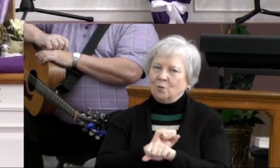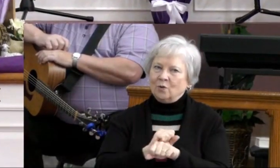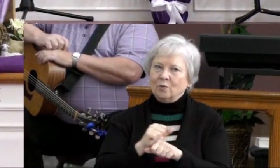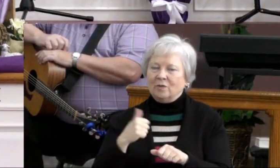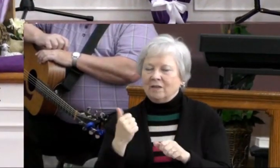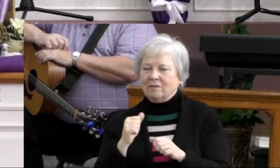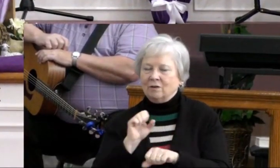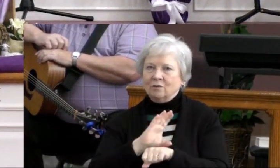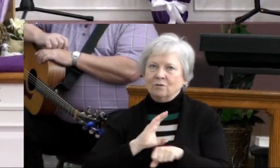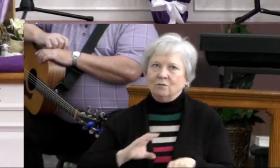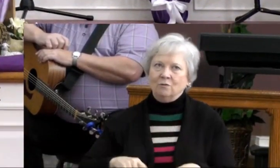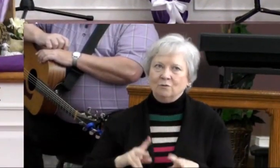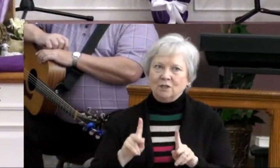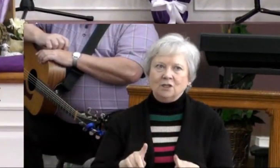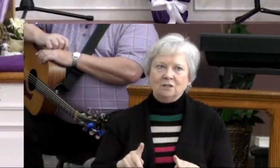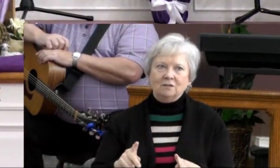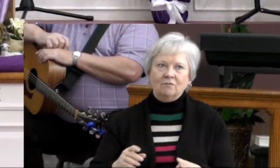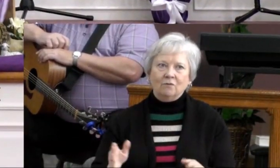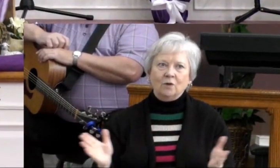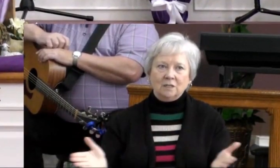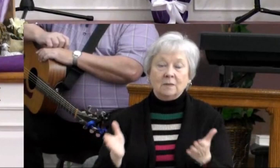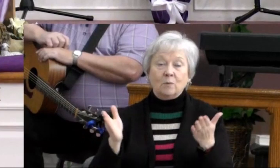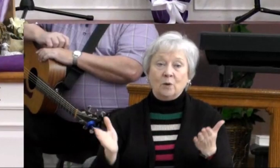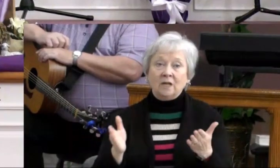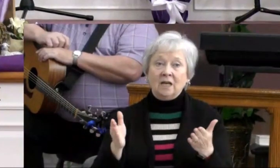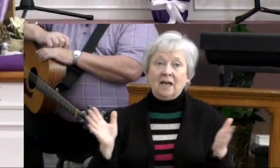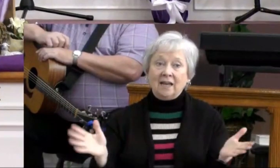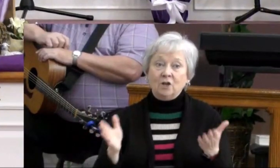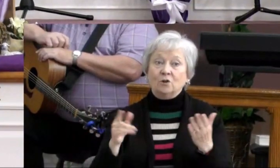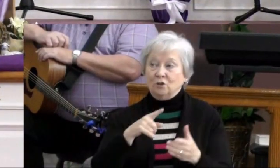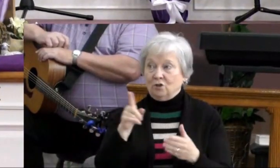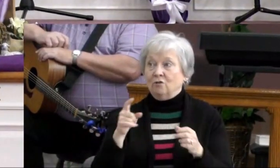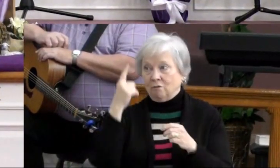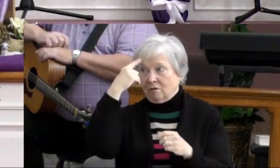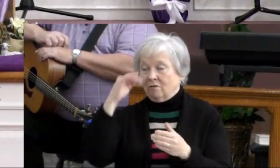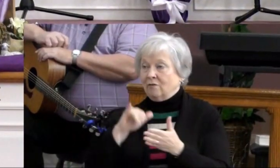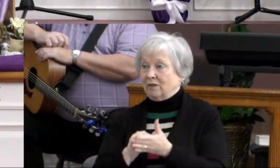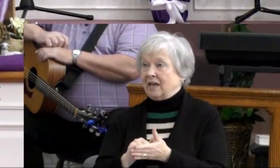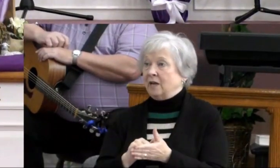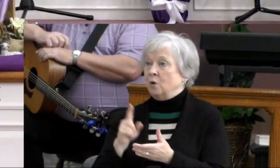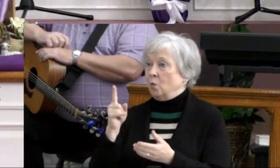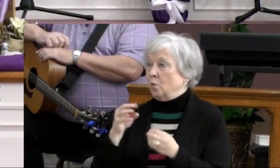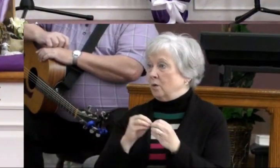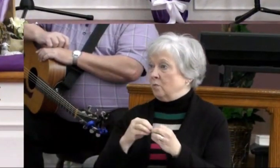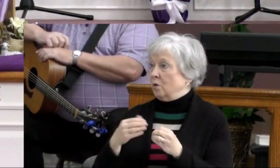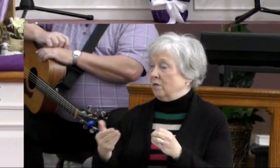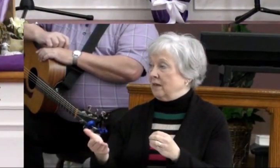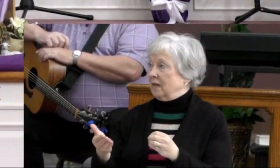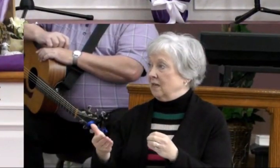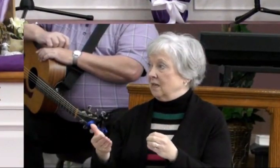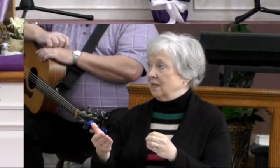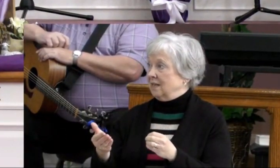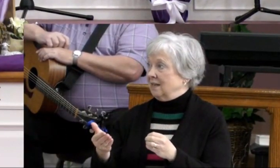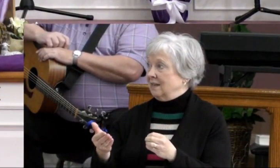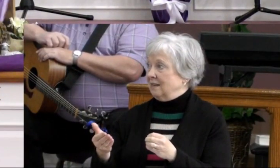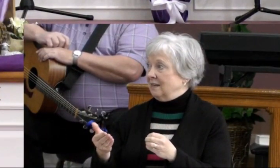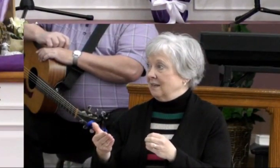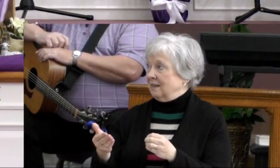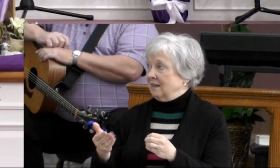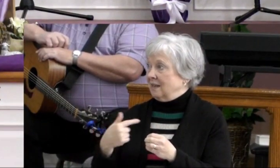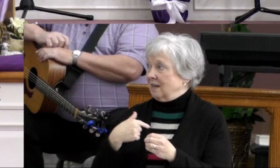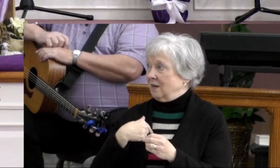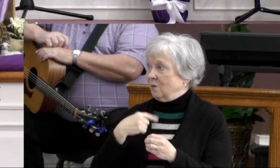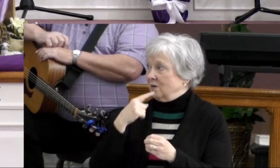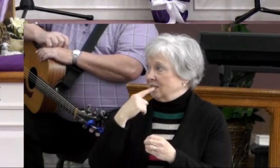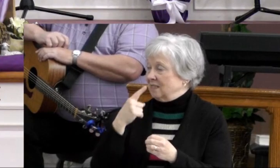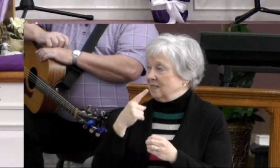support. So I just wanted to encourage you with that. One other thing, I may mention it at the end, but in case I forget to